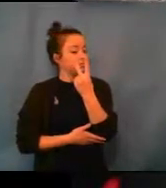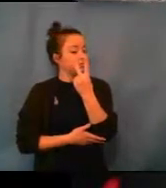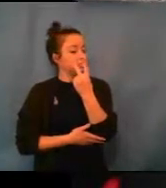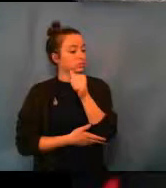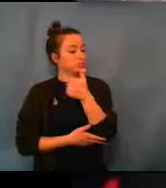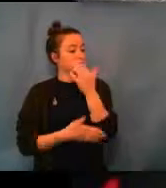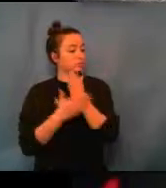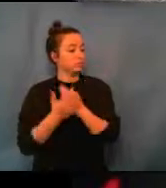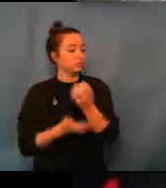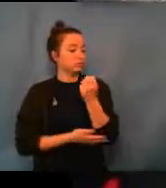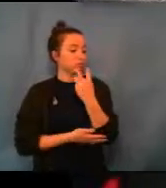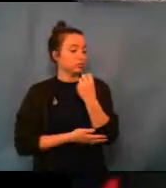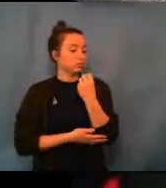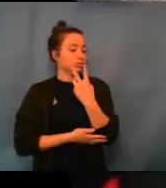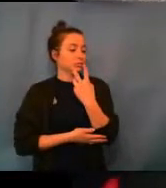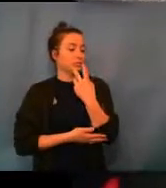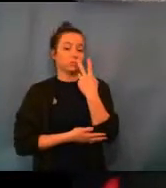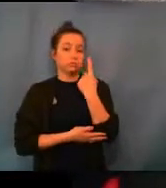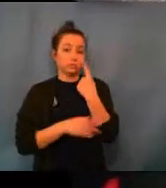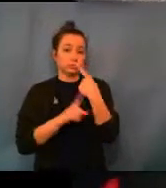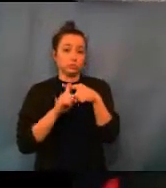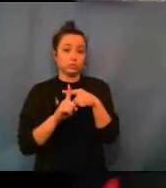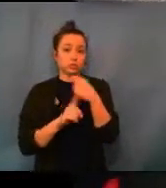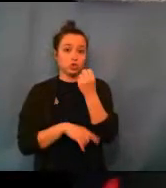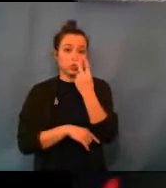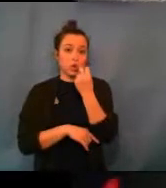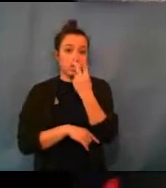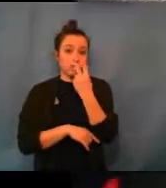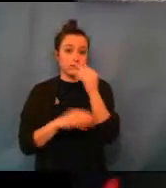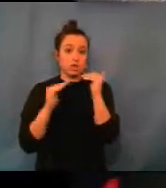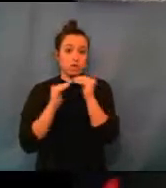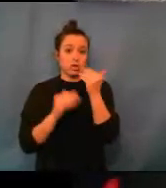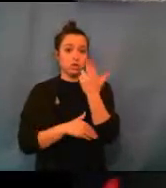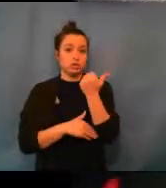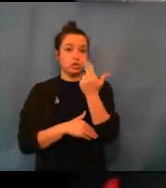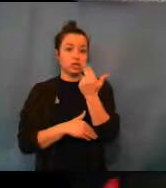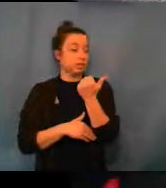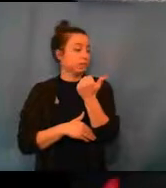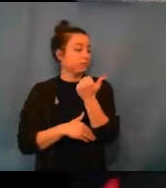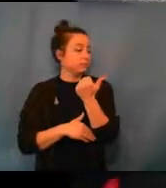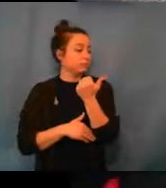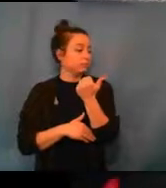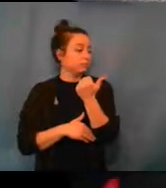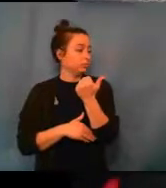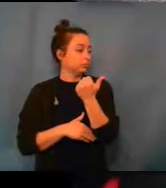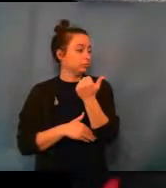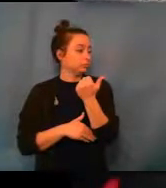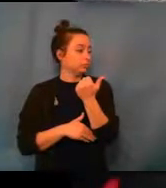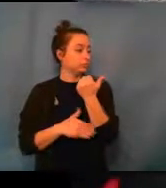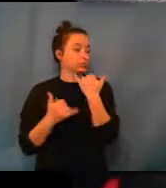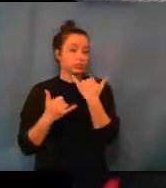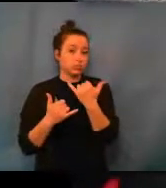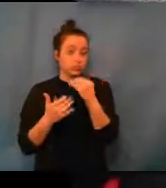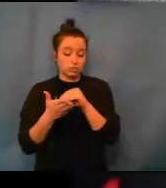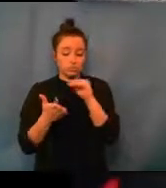other part is 12. So 1 plus 12 more equals 13. So I'm going to